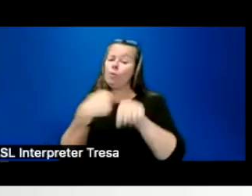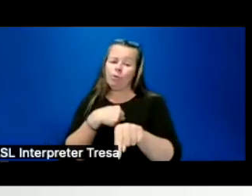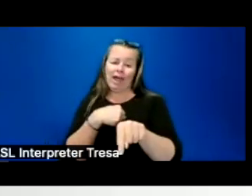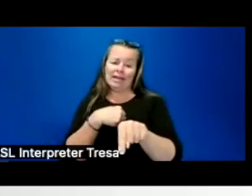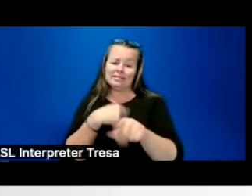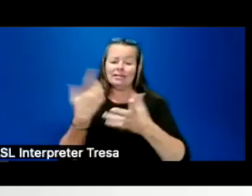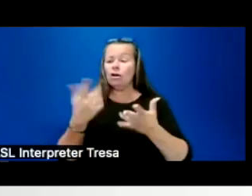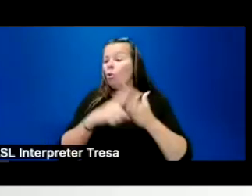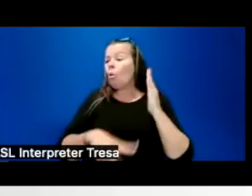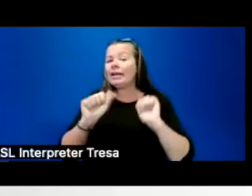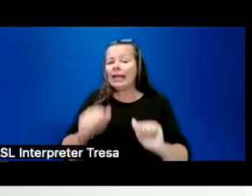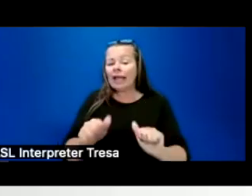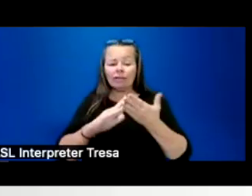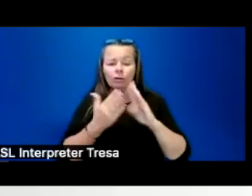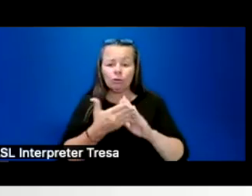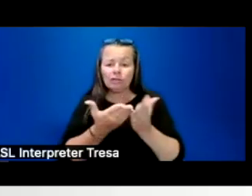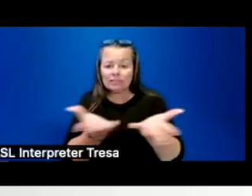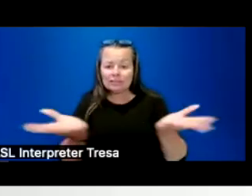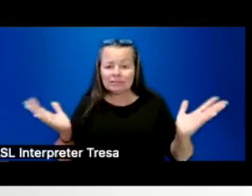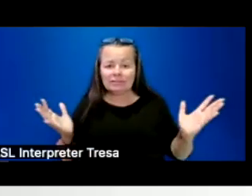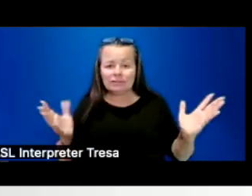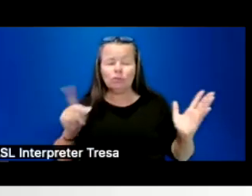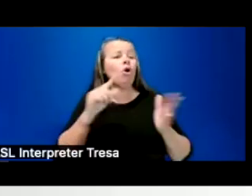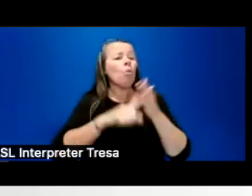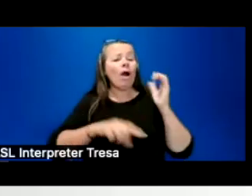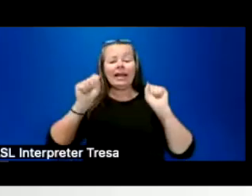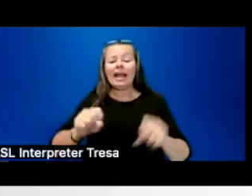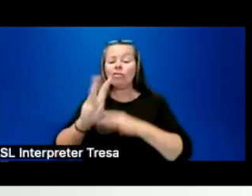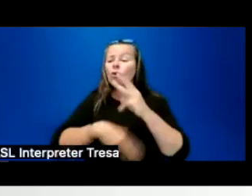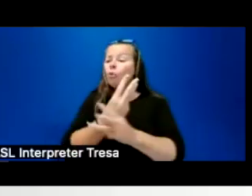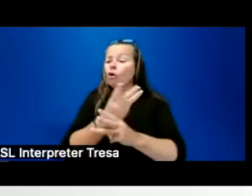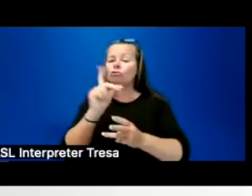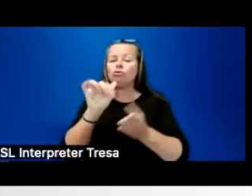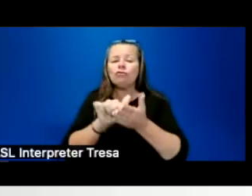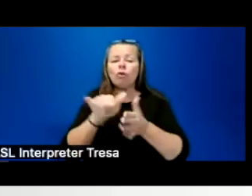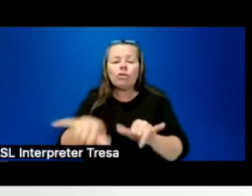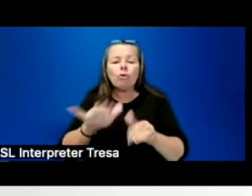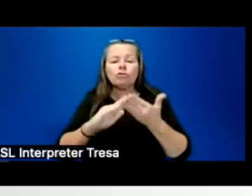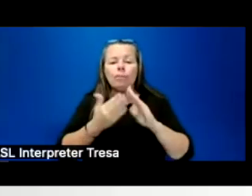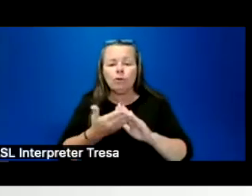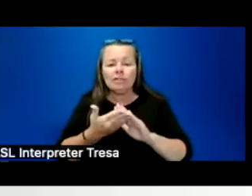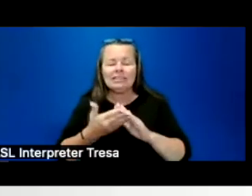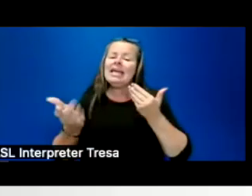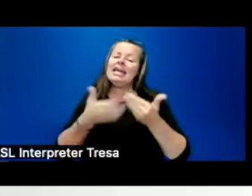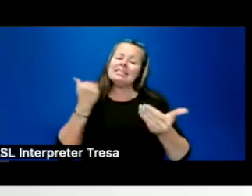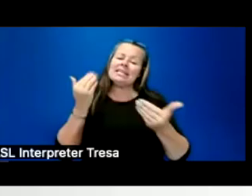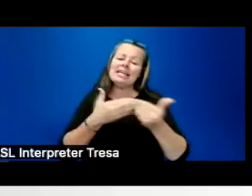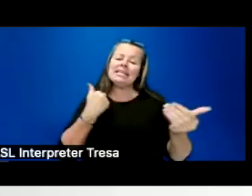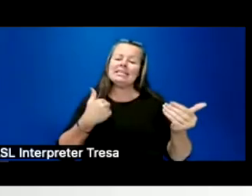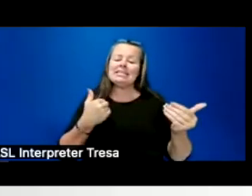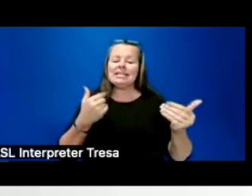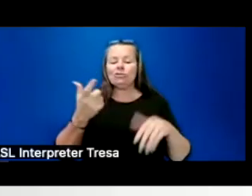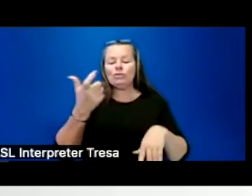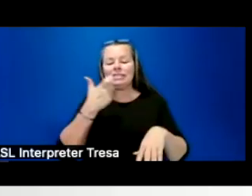can communities do, or what can the rest of the world do for the communities? It's always very easy to say, you should do